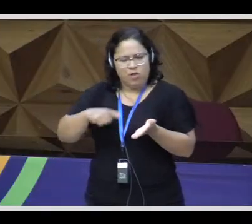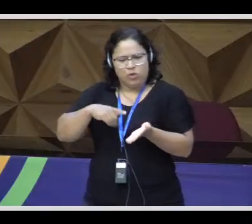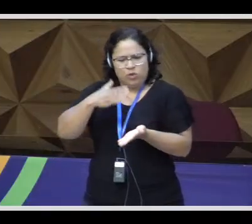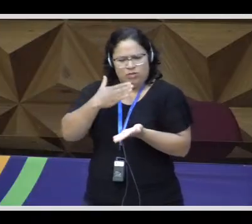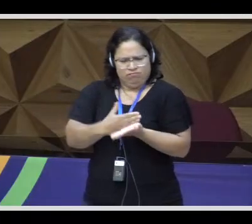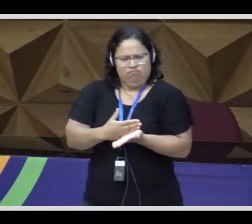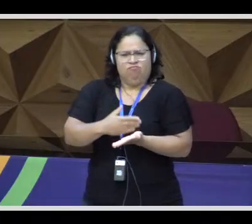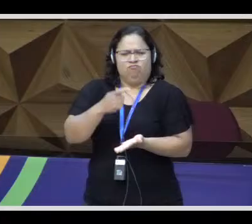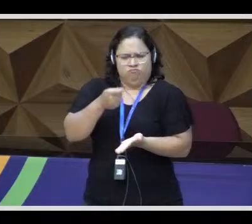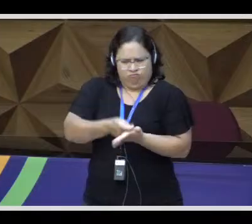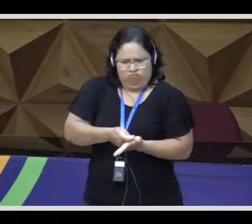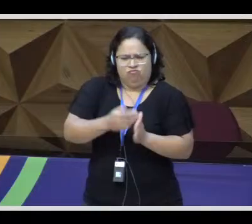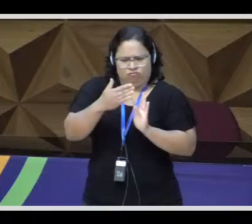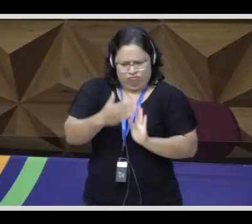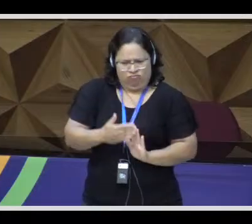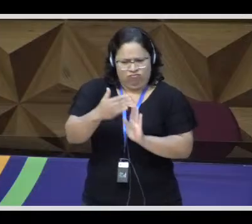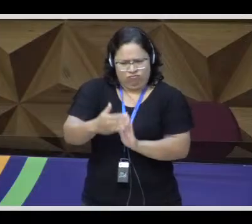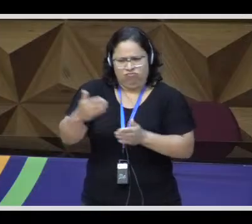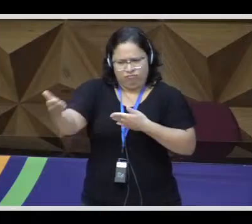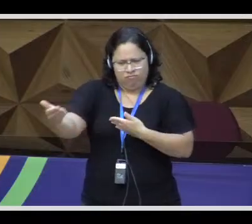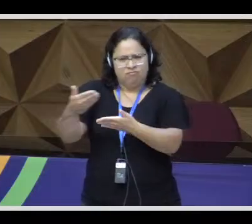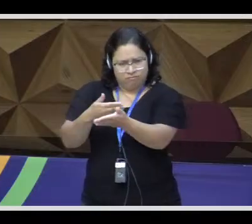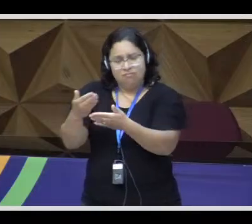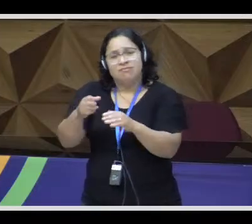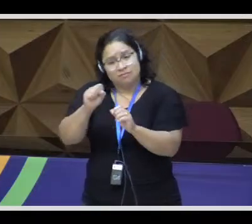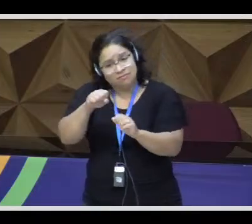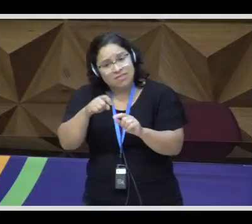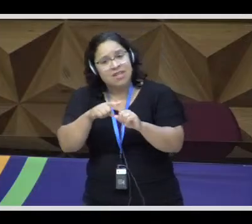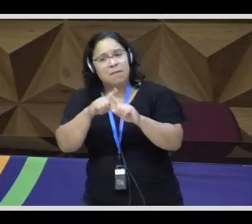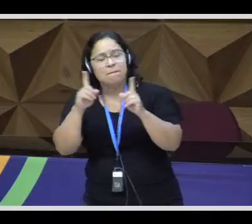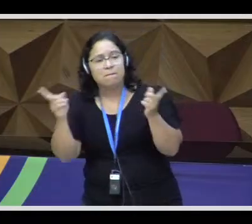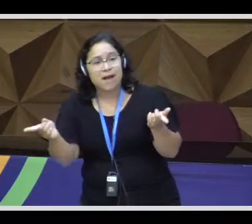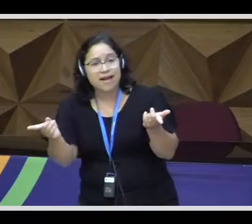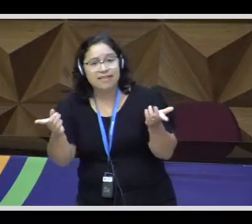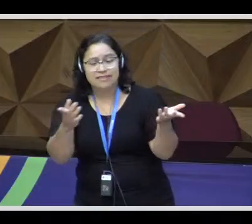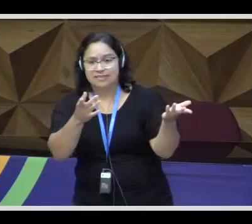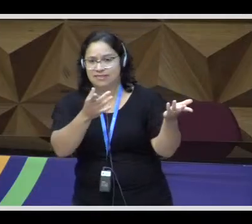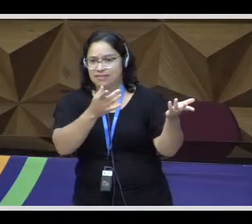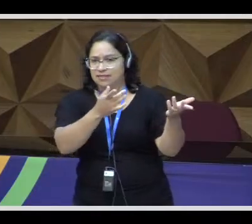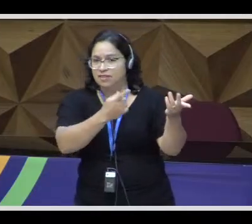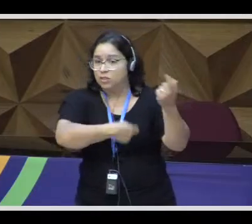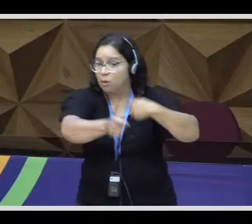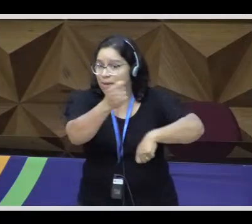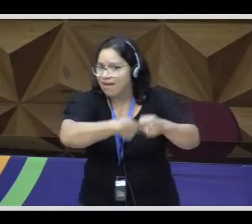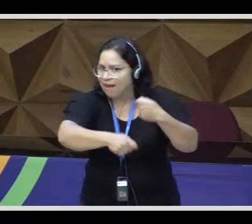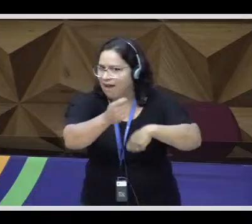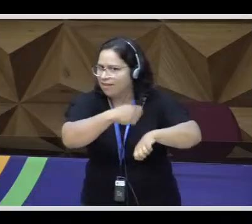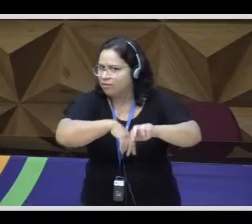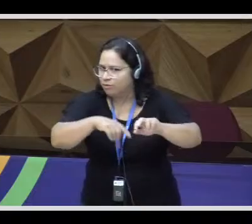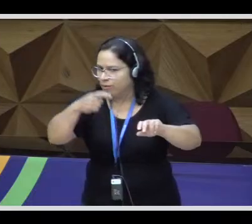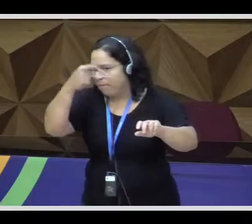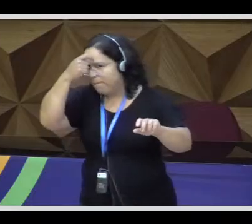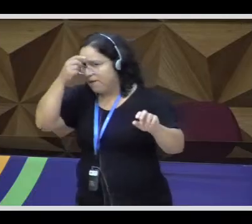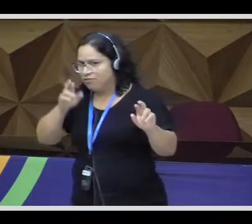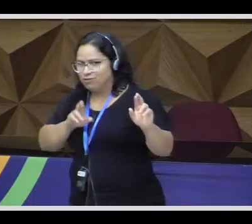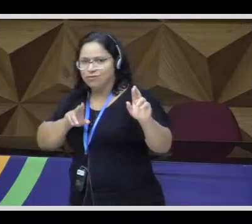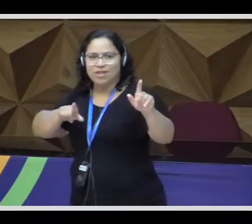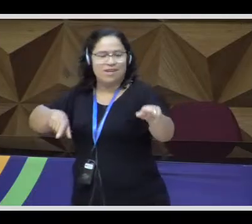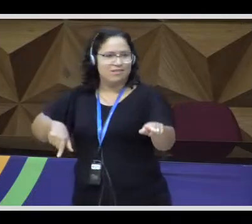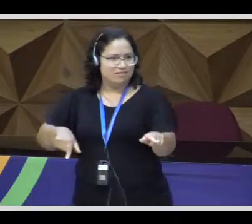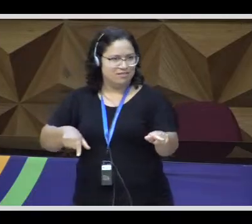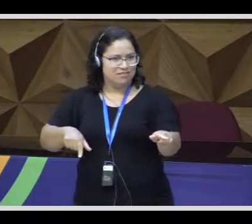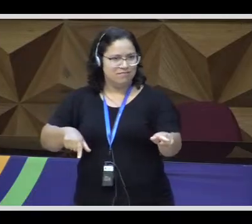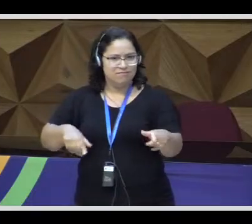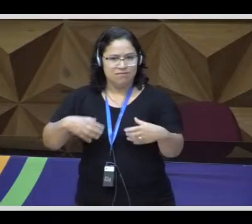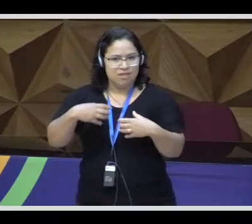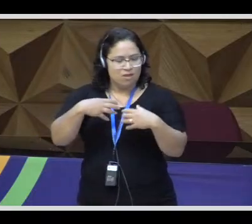exchange, all that. But in the market, I had to change my mind. I had to,